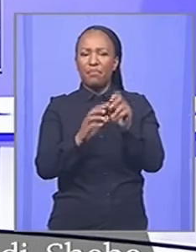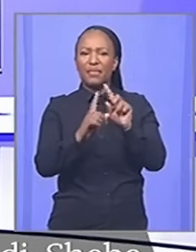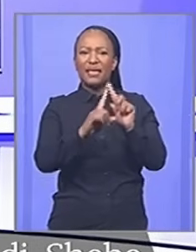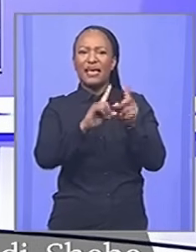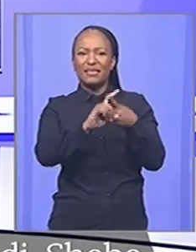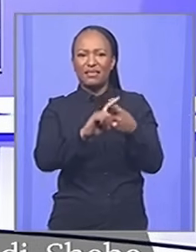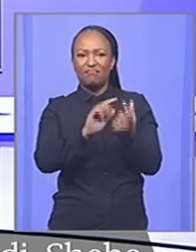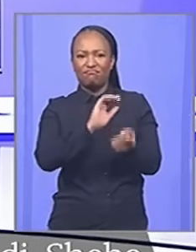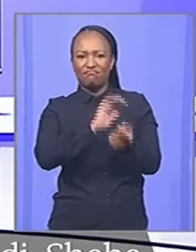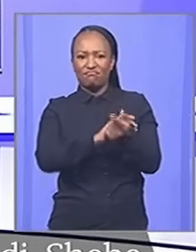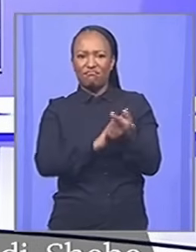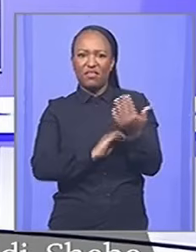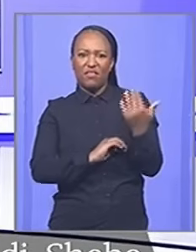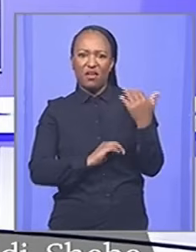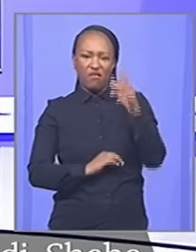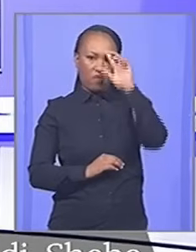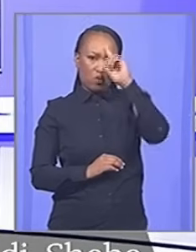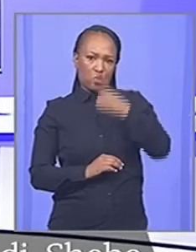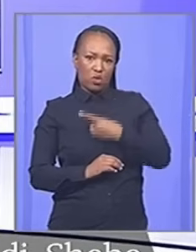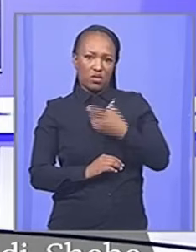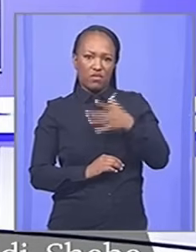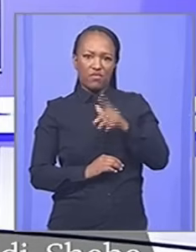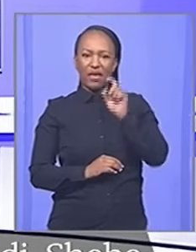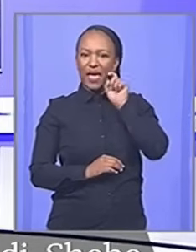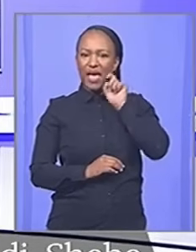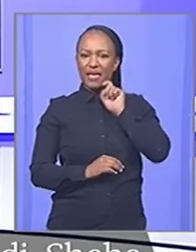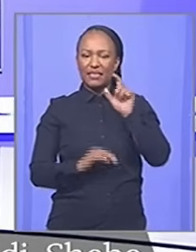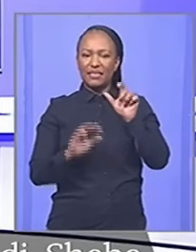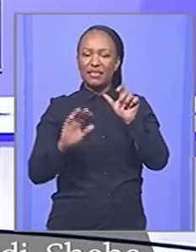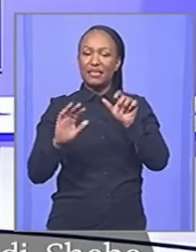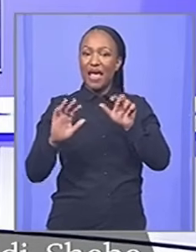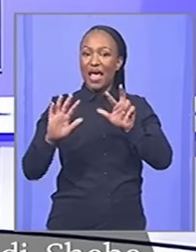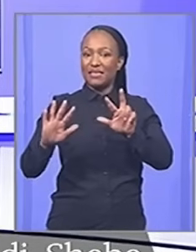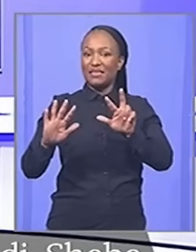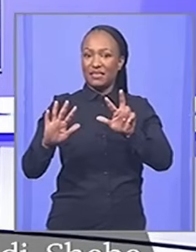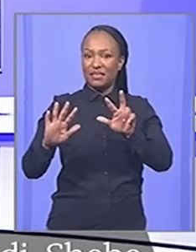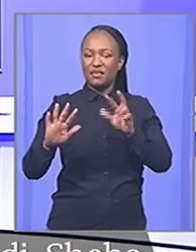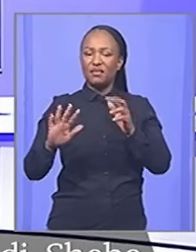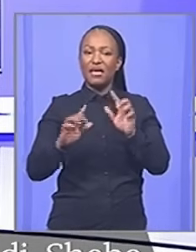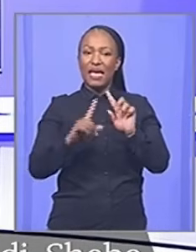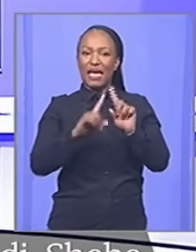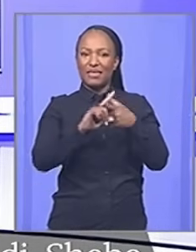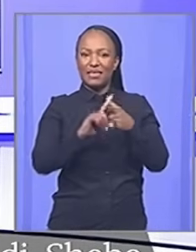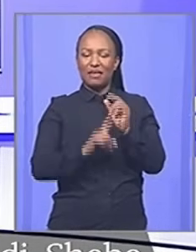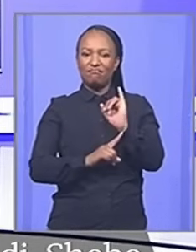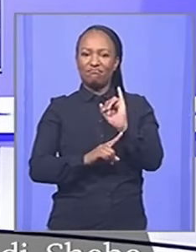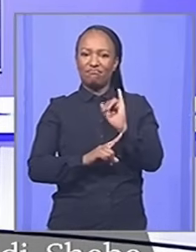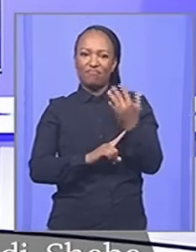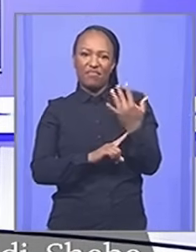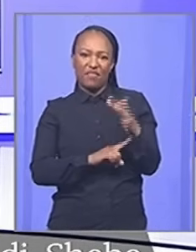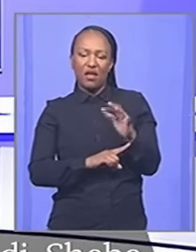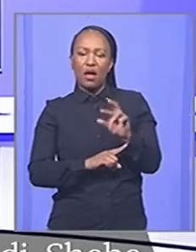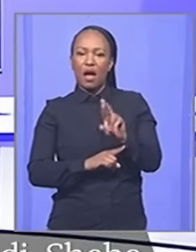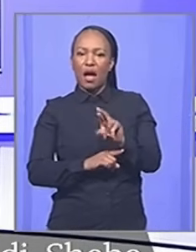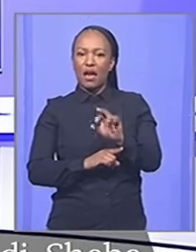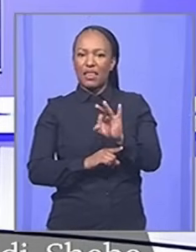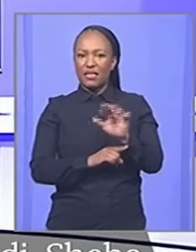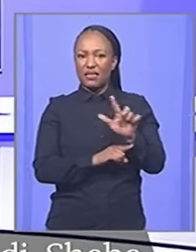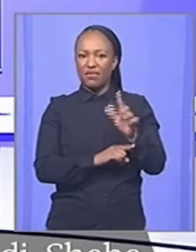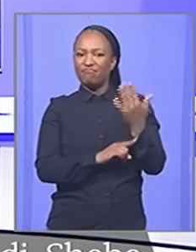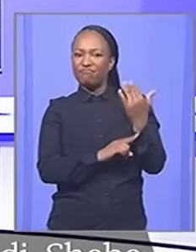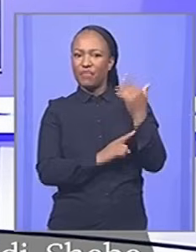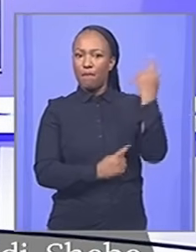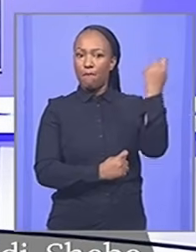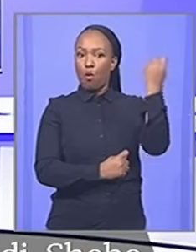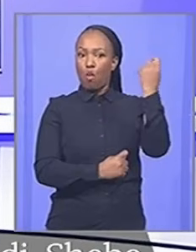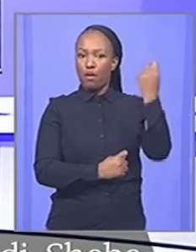fetilego ka bophelo bja morodi ya gagwe wa mengwaga e seswai. Kotsi yeo e diragetše bekeng tše 2 tša go feta mmileng wa R37 ka ntlanyana ga Polokwane provinseng